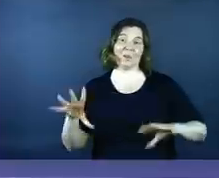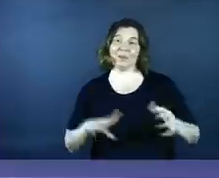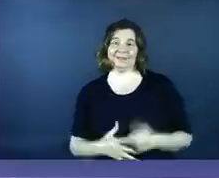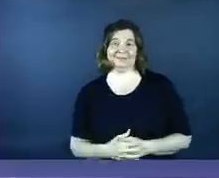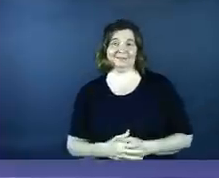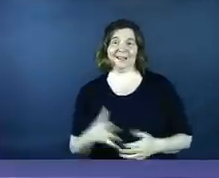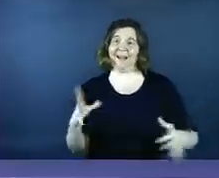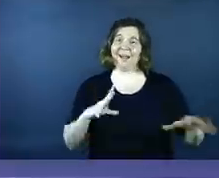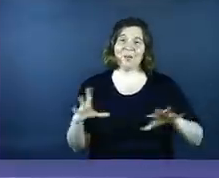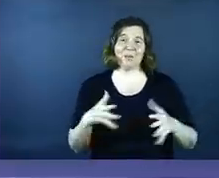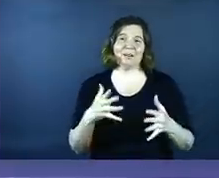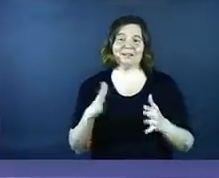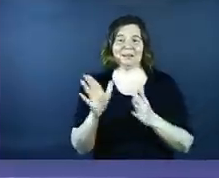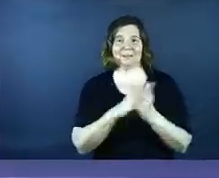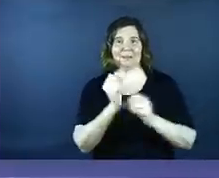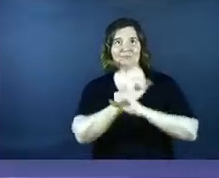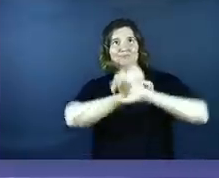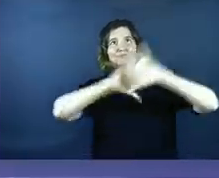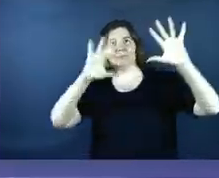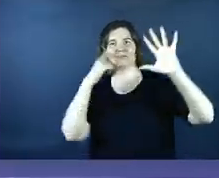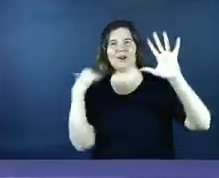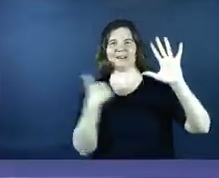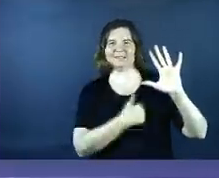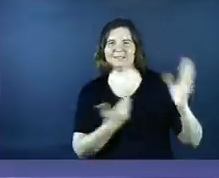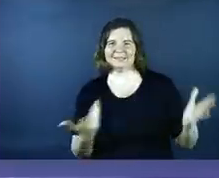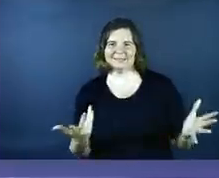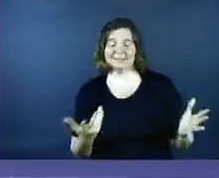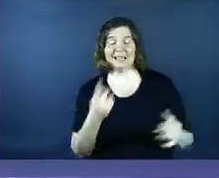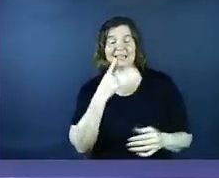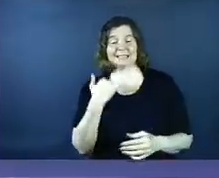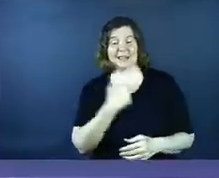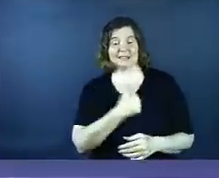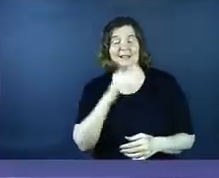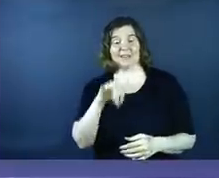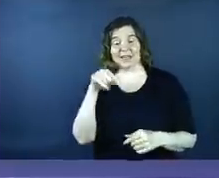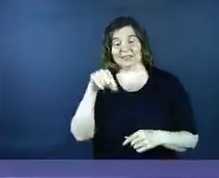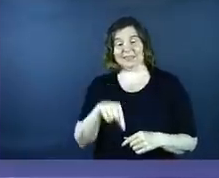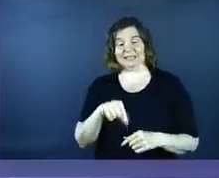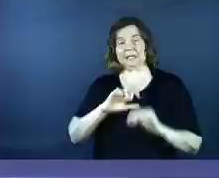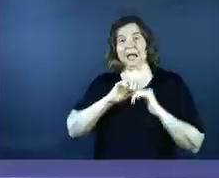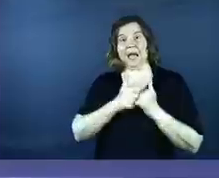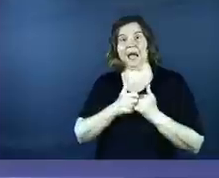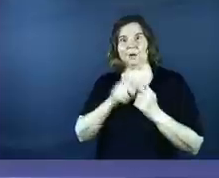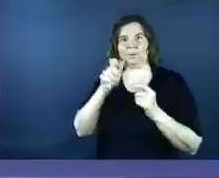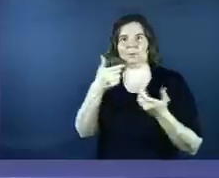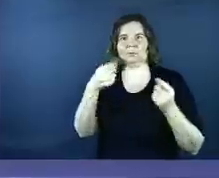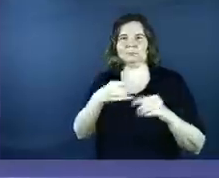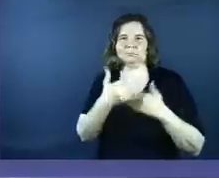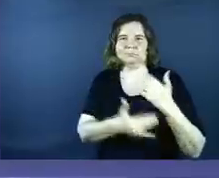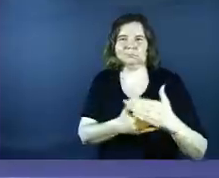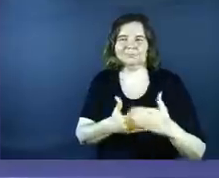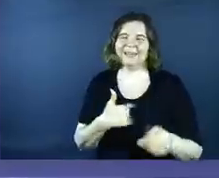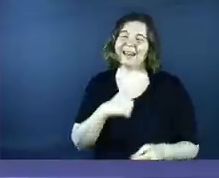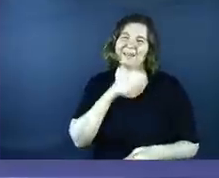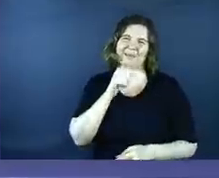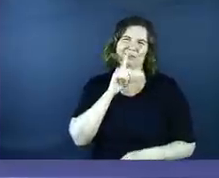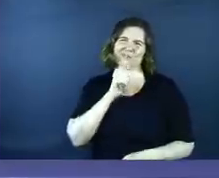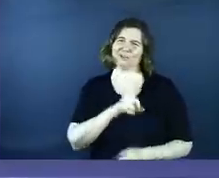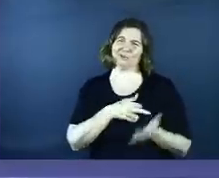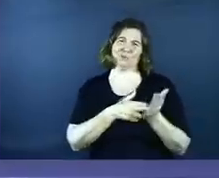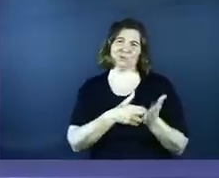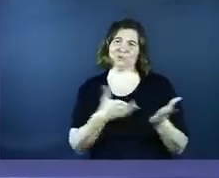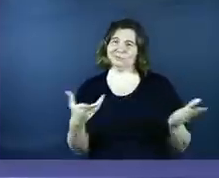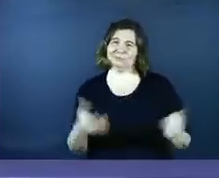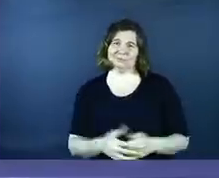Hollywood paints a picture for us. Tells us that this is how it is. And I'm not so sure that it's